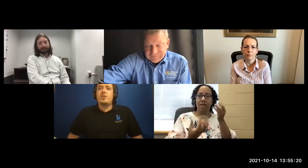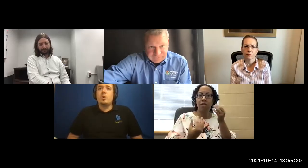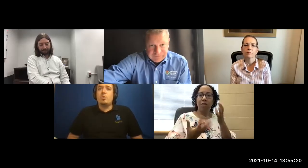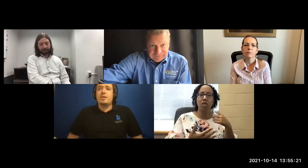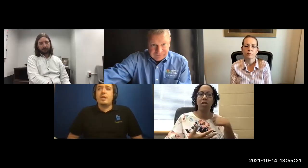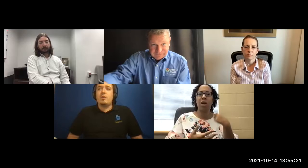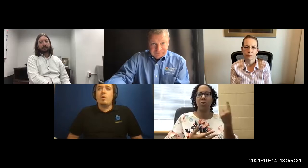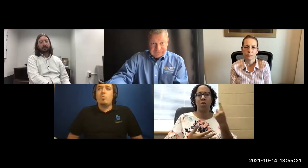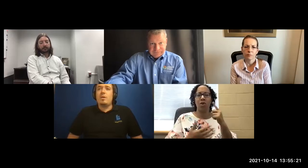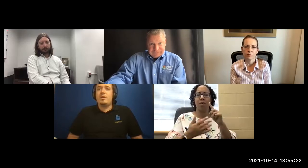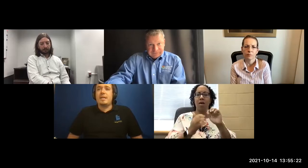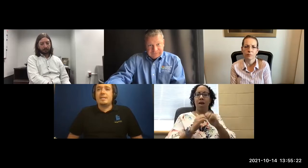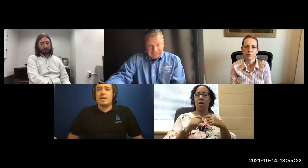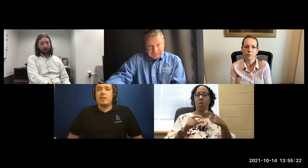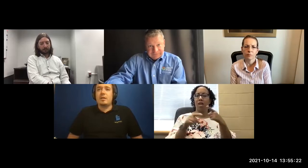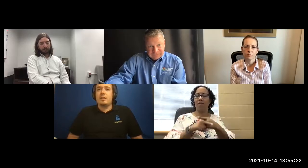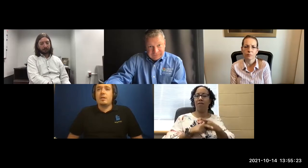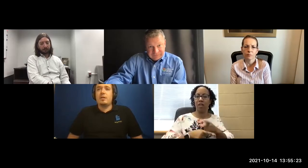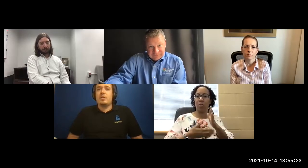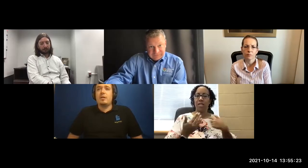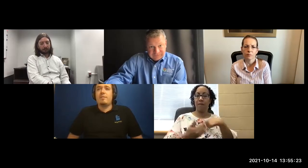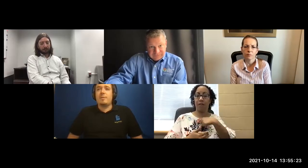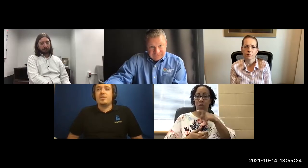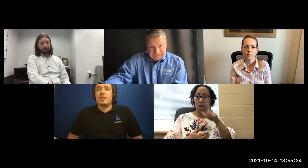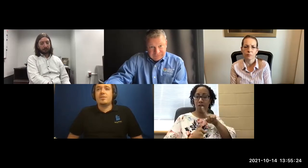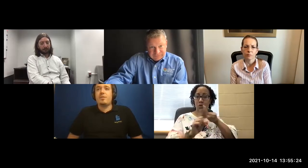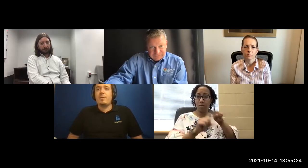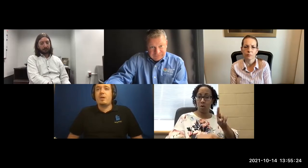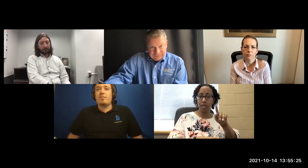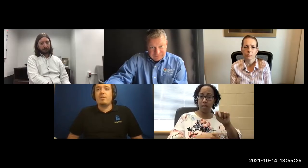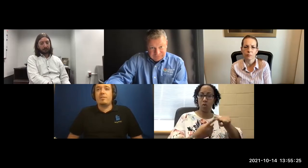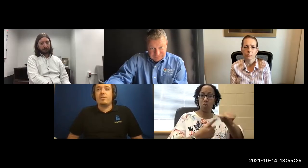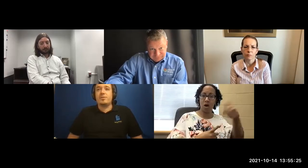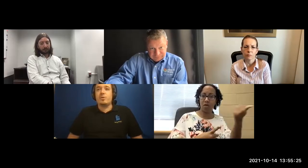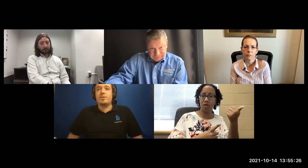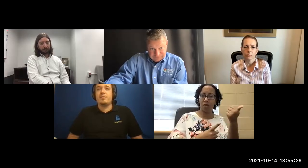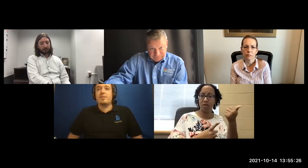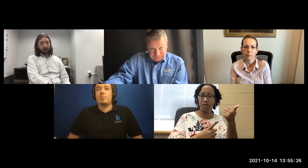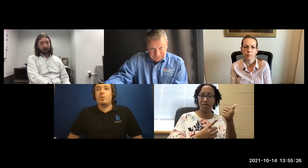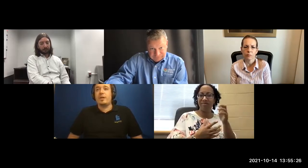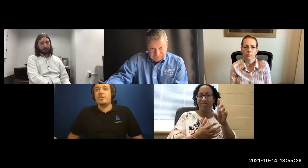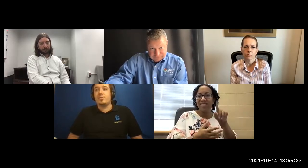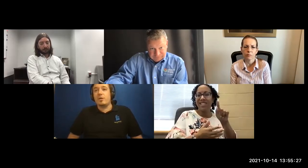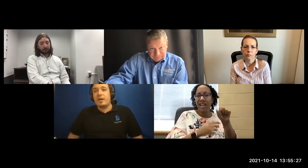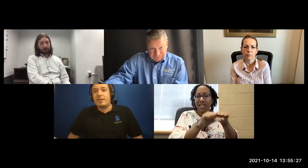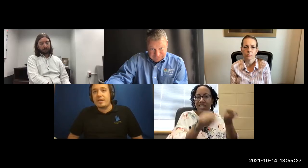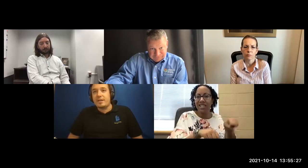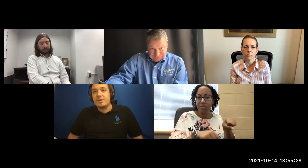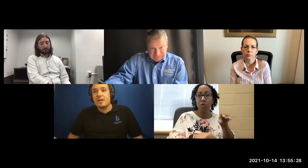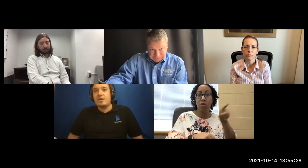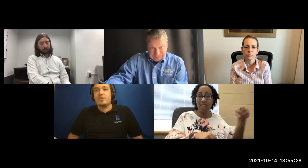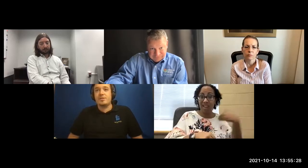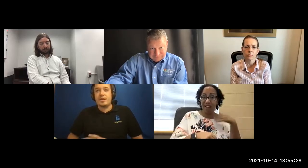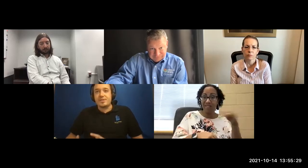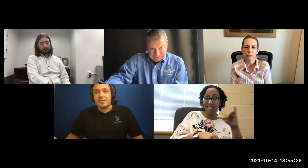As far as who owns the data, what does the exact information say? Because there may be a conflict of interest where some of us have to report data to other